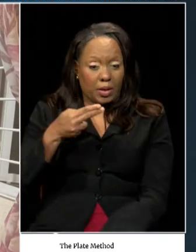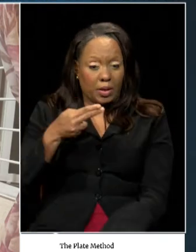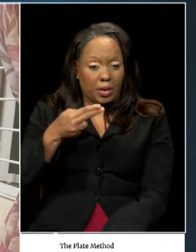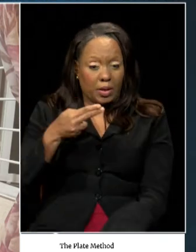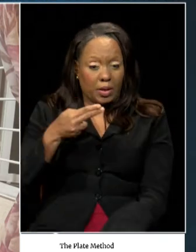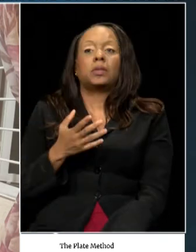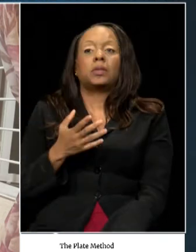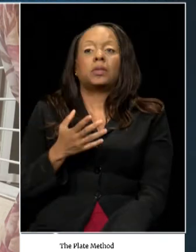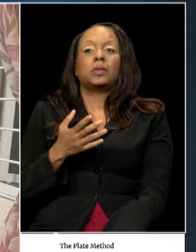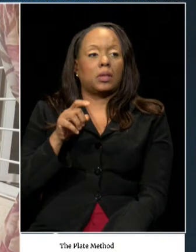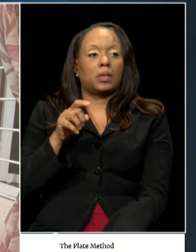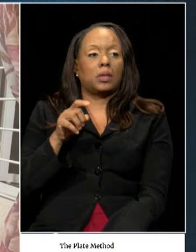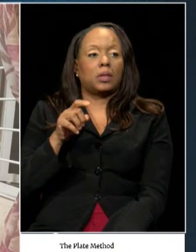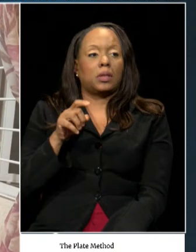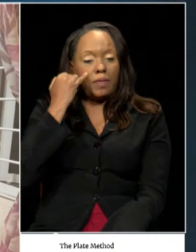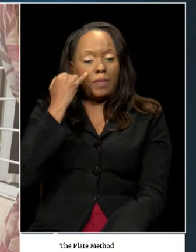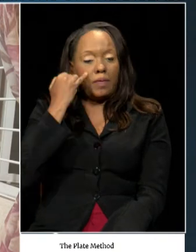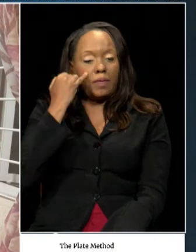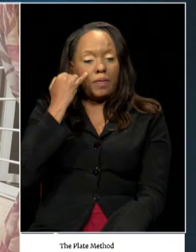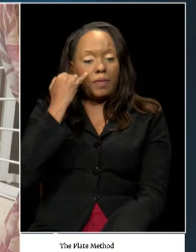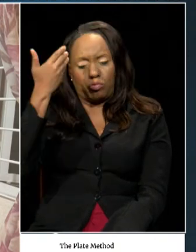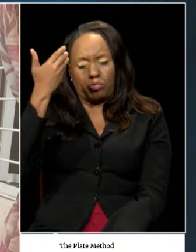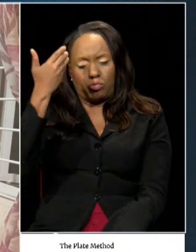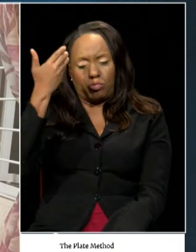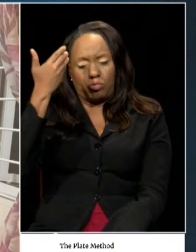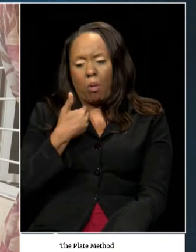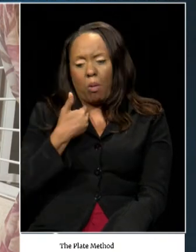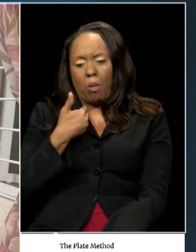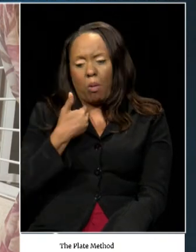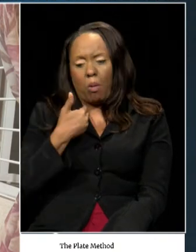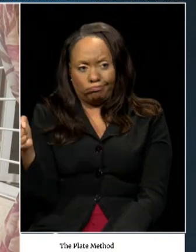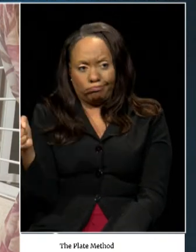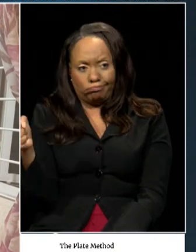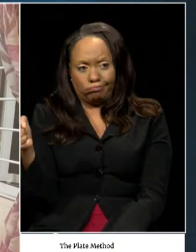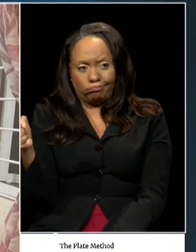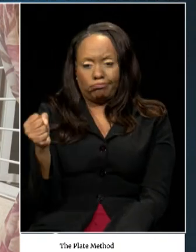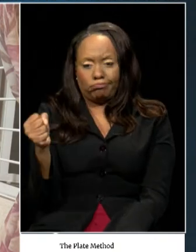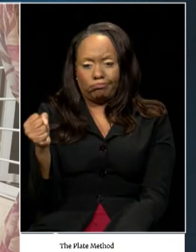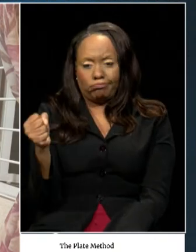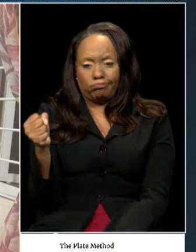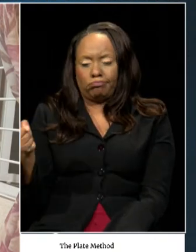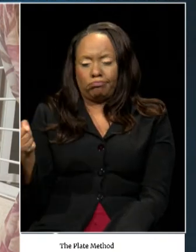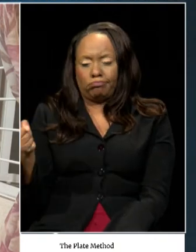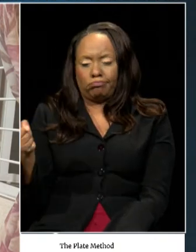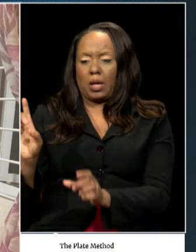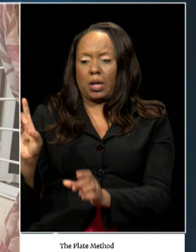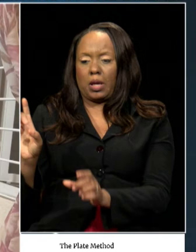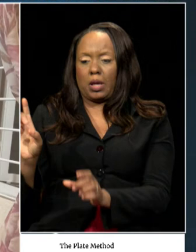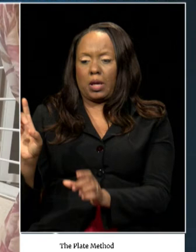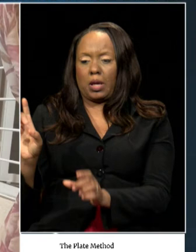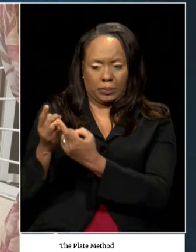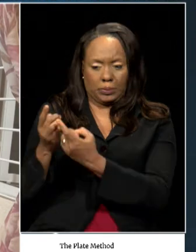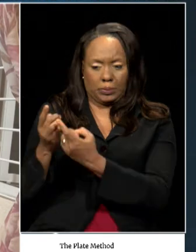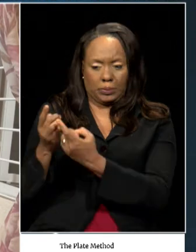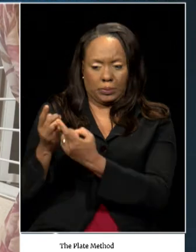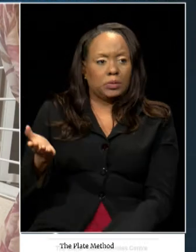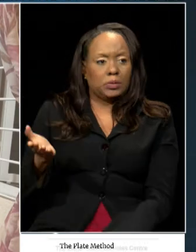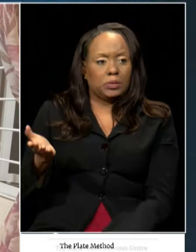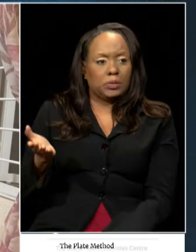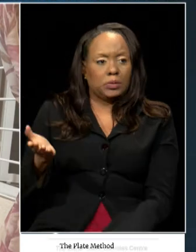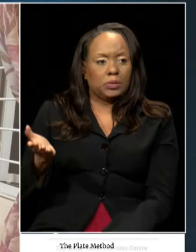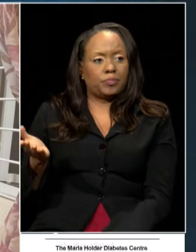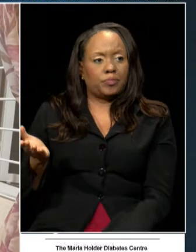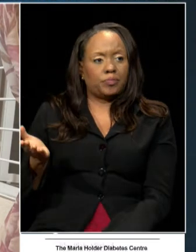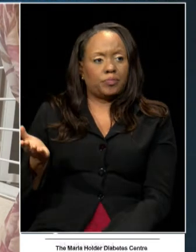if they are admitted, if they had a stroke, they would be admitted to the stroke unit if there is space on that ward. And on the stroke